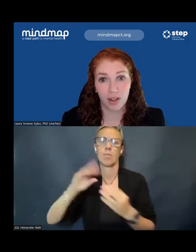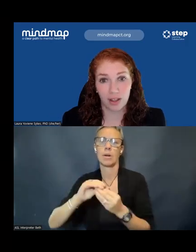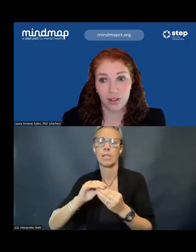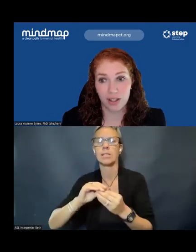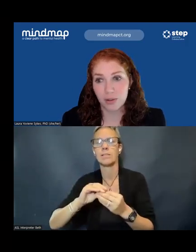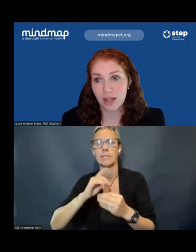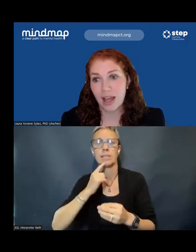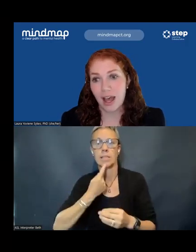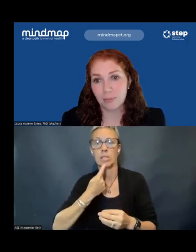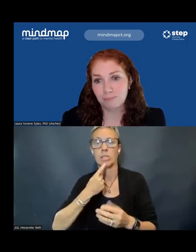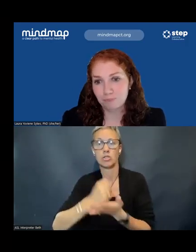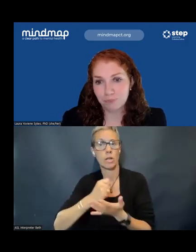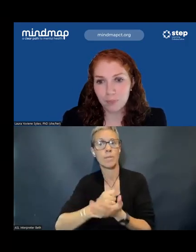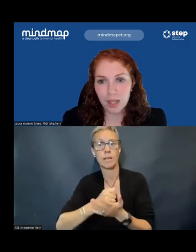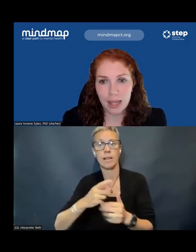of illness.